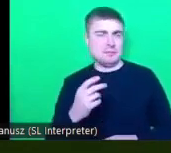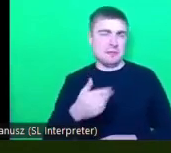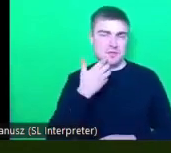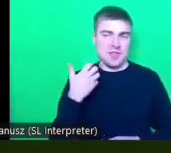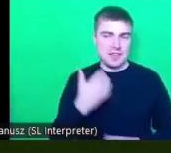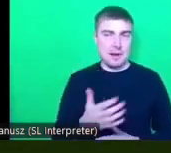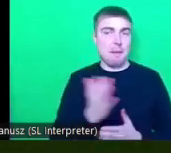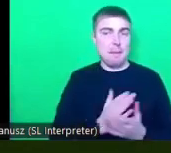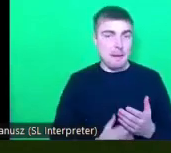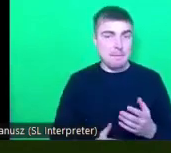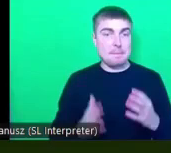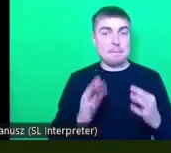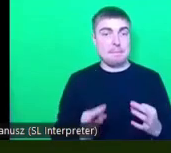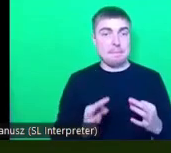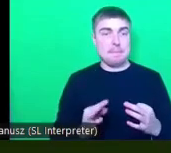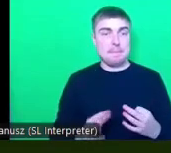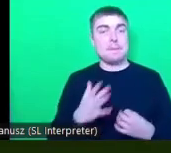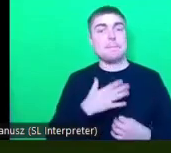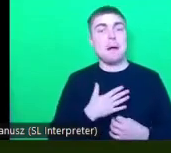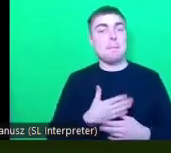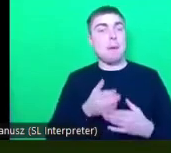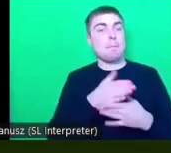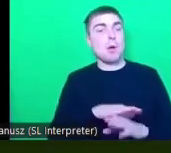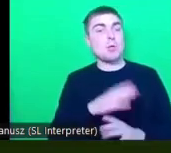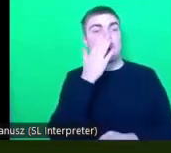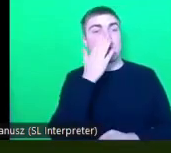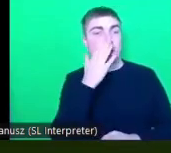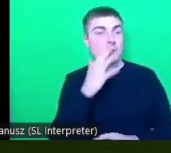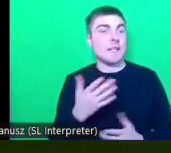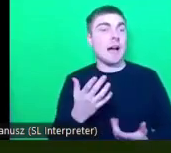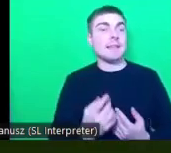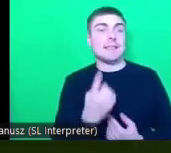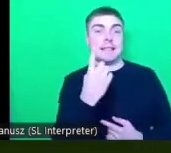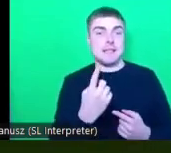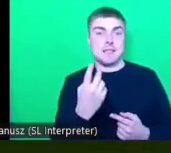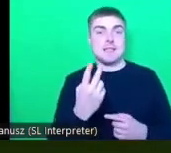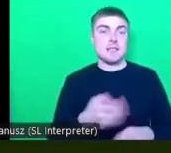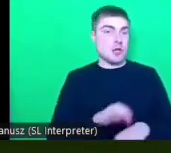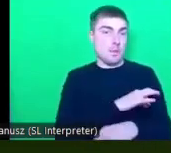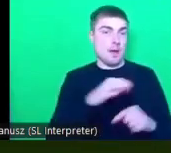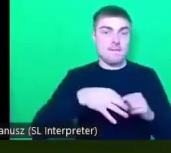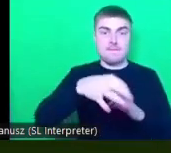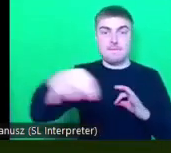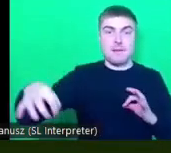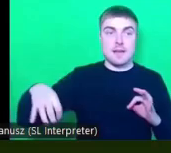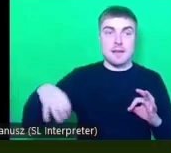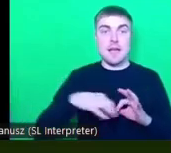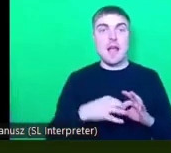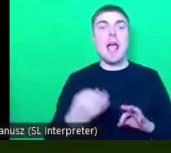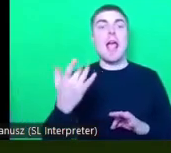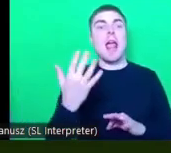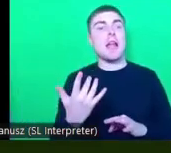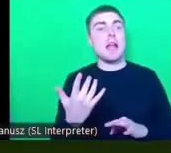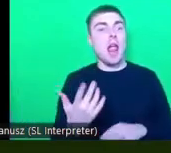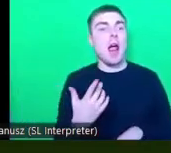have density-dependent effects on, for example, territory size. And we see this